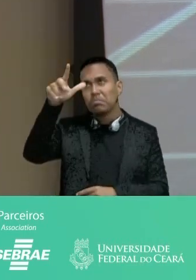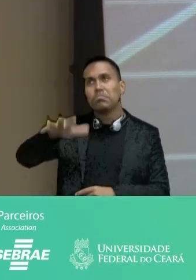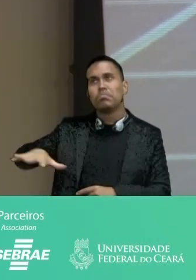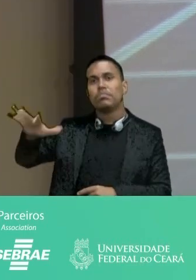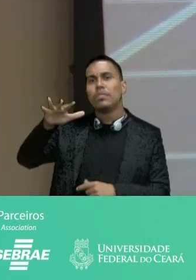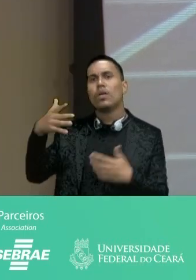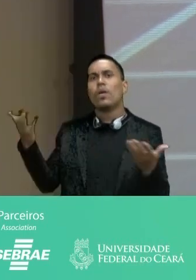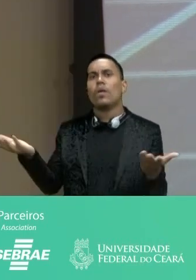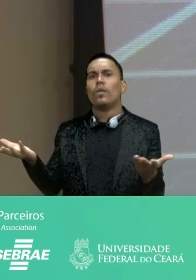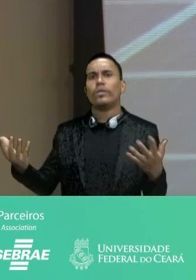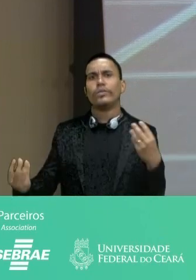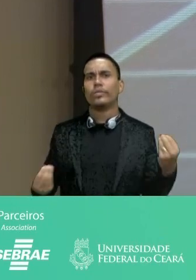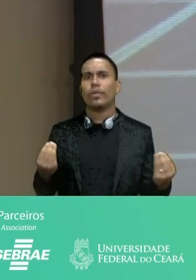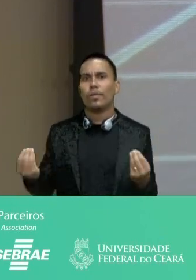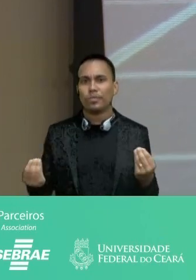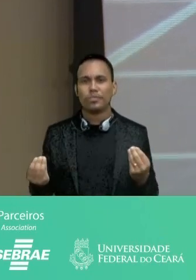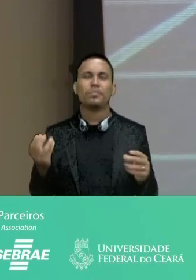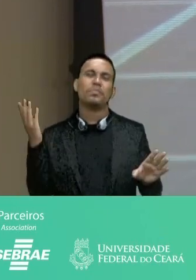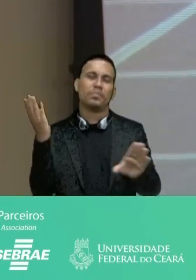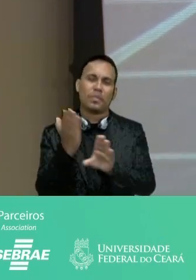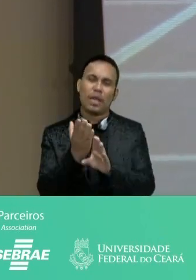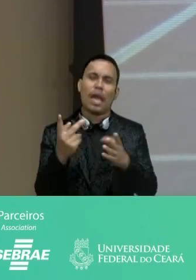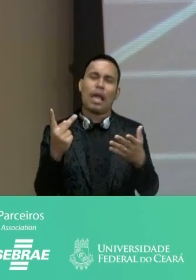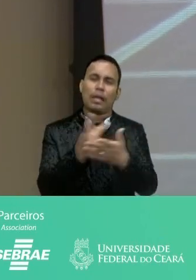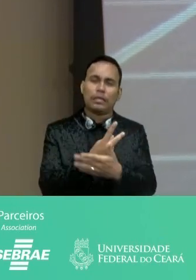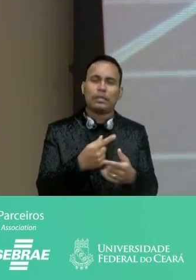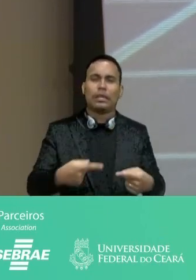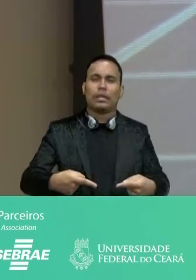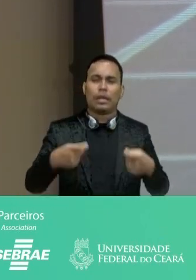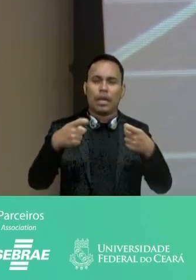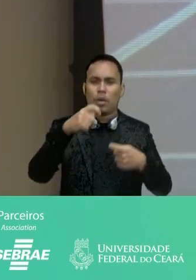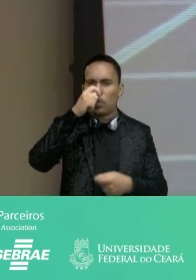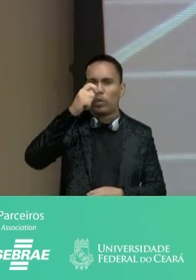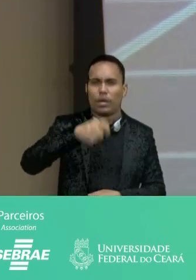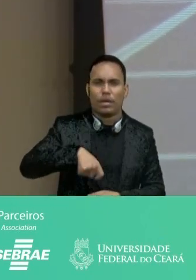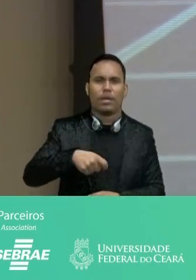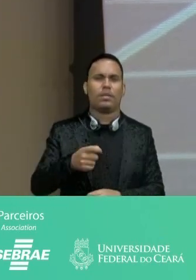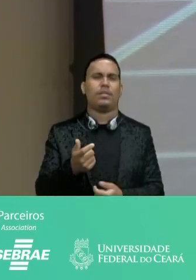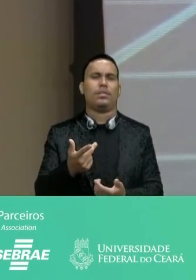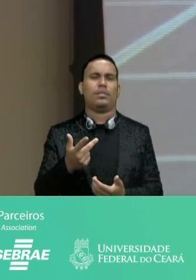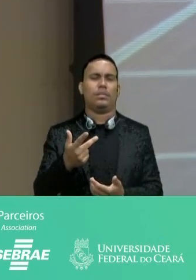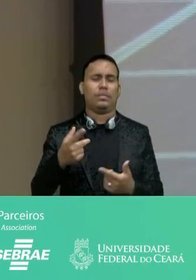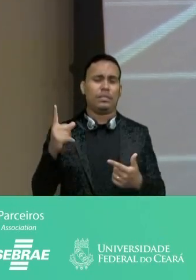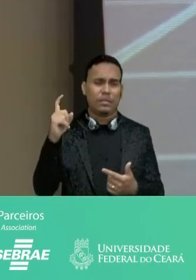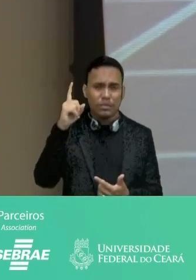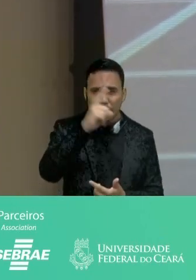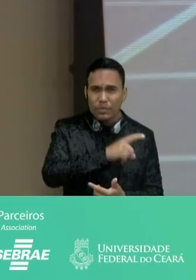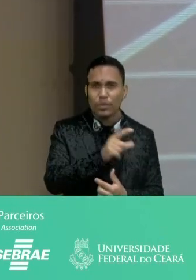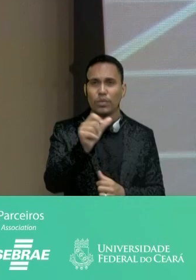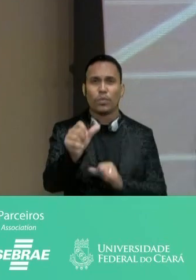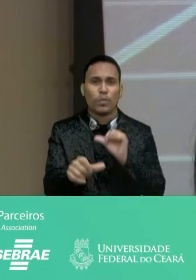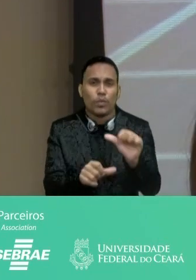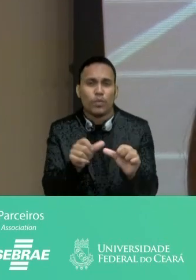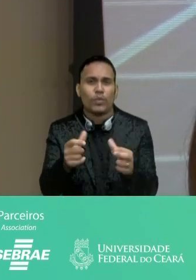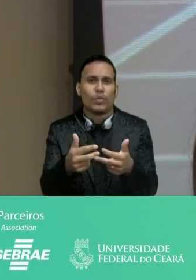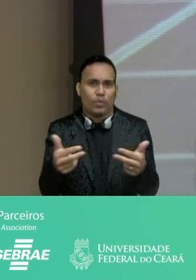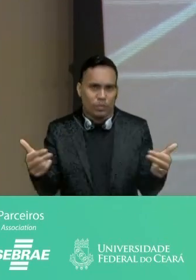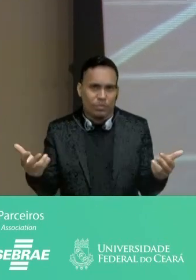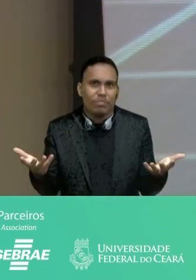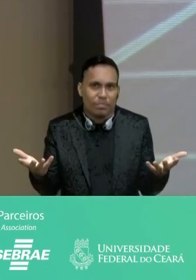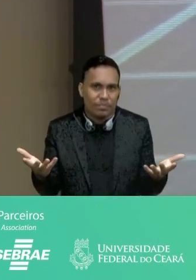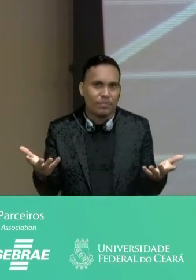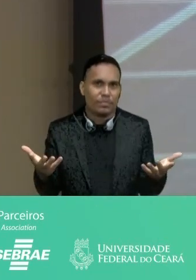And where Germany is currently with the war in Ukraine, many things